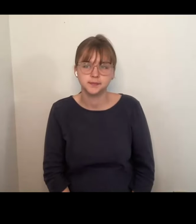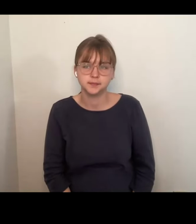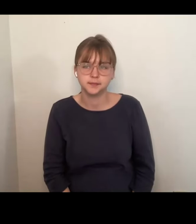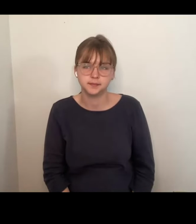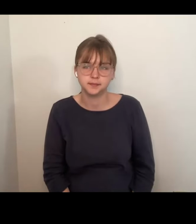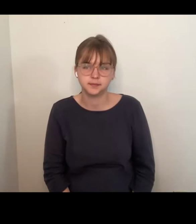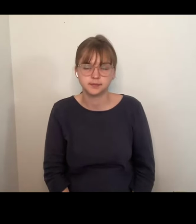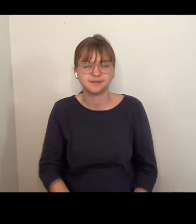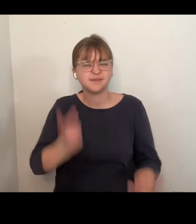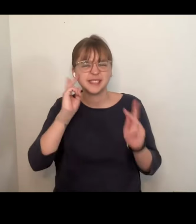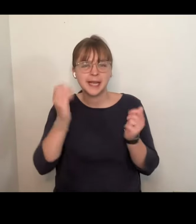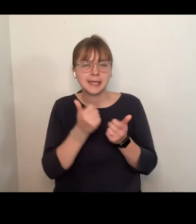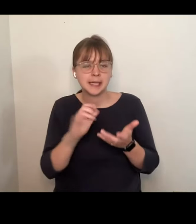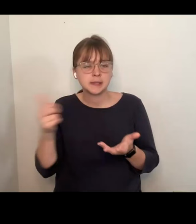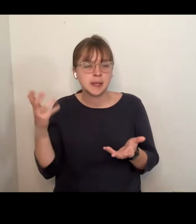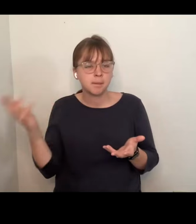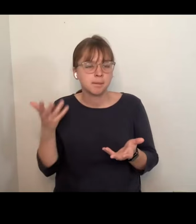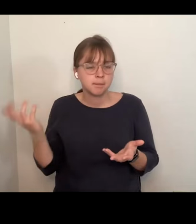Let's see, anything else in the chat?